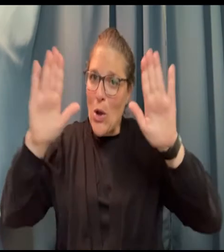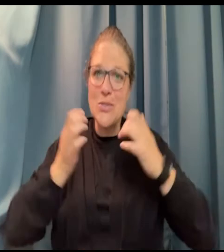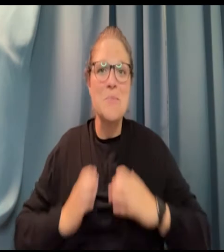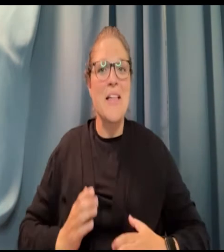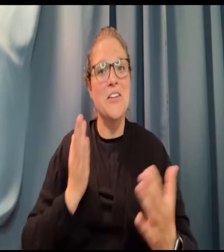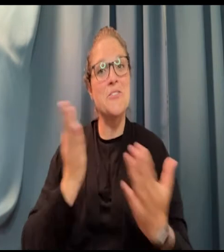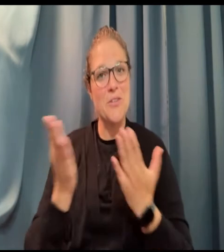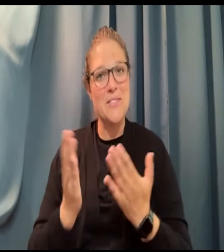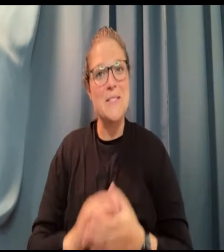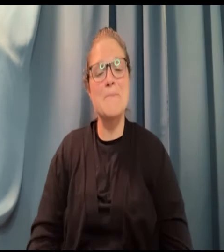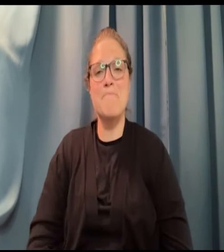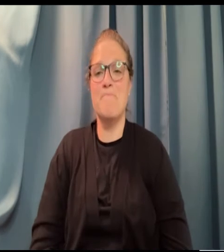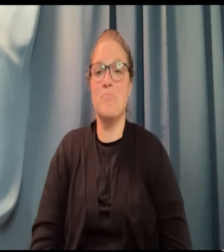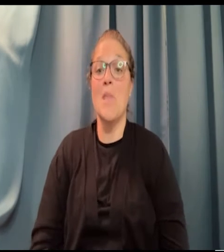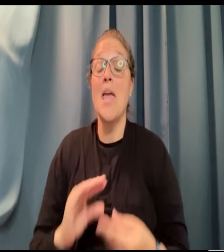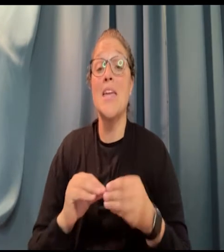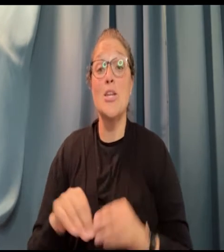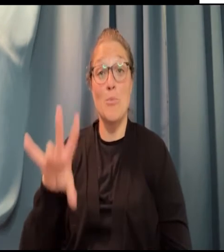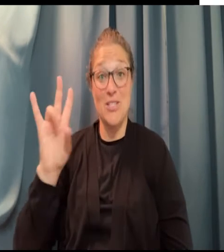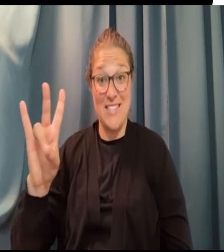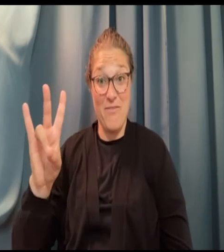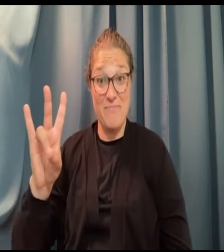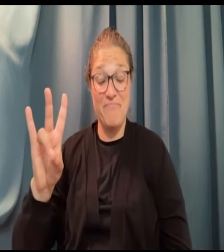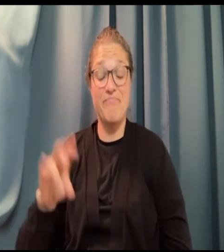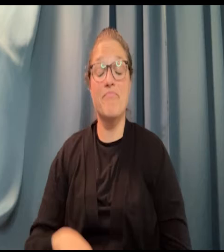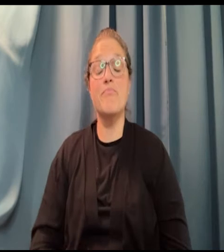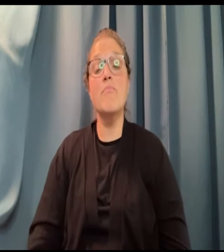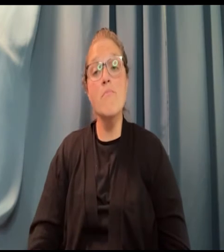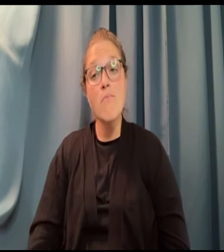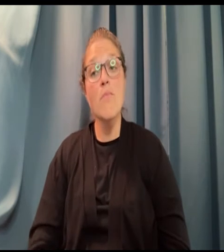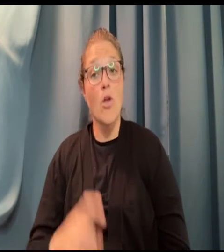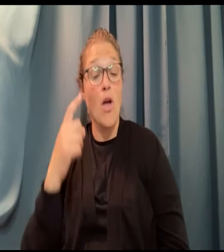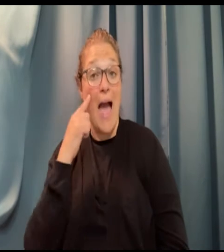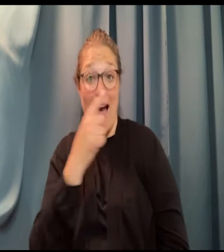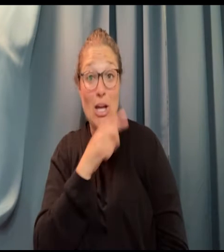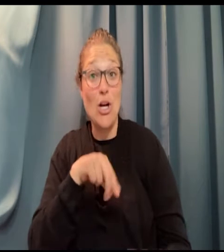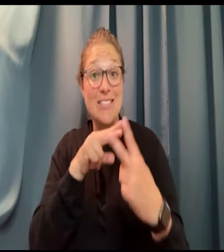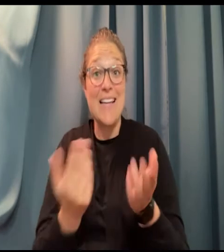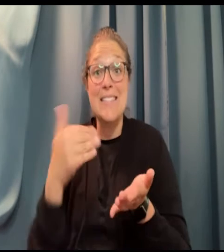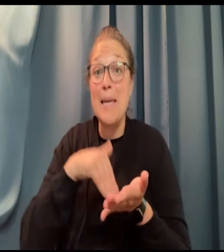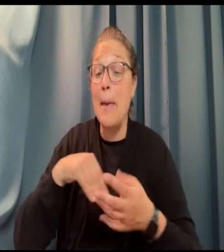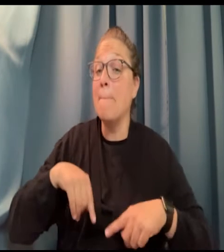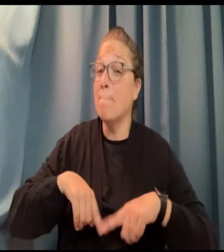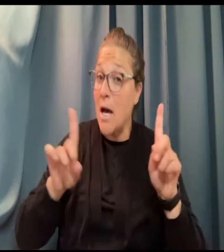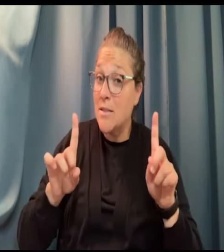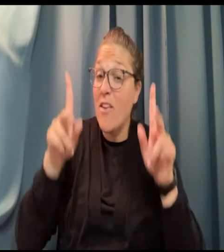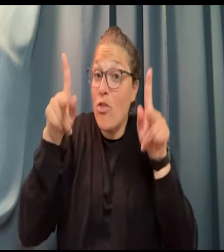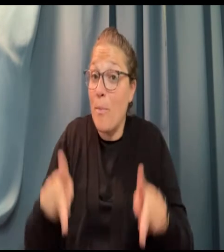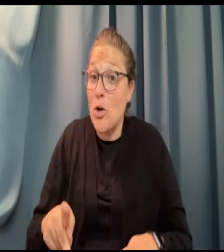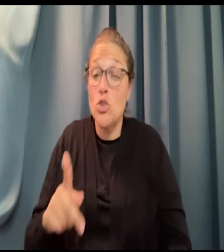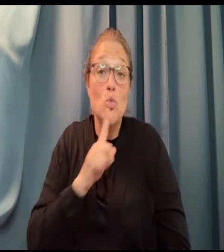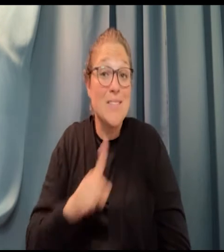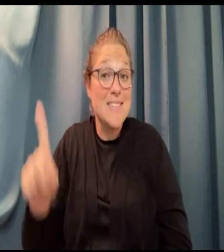exceptional customer service. Number 7. Now we go completely the opposite direction on eye contact. When you have